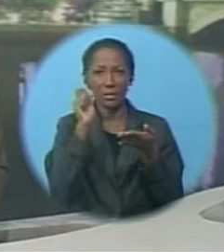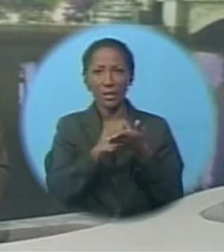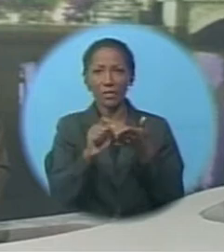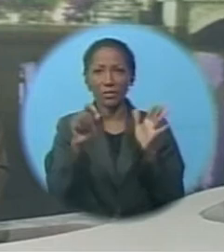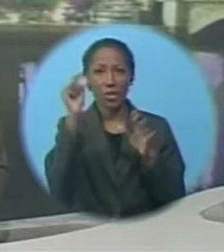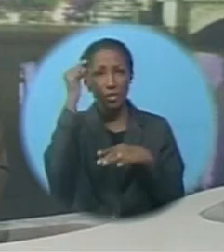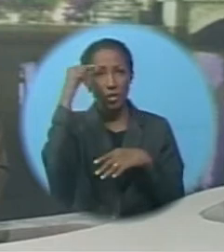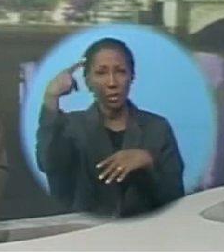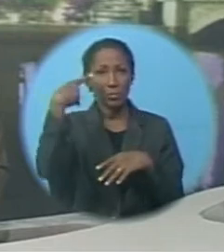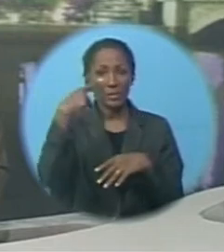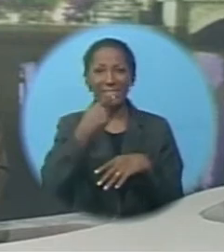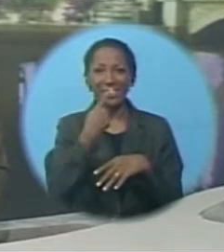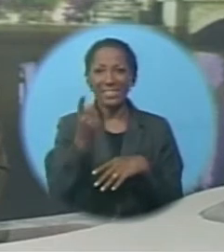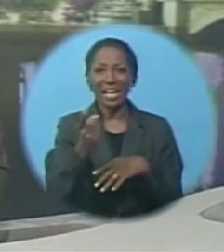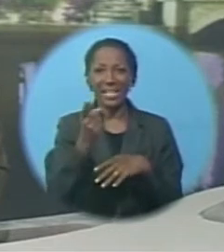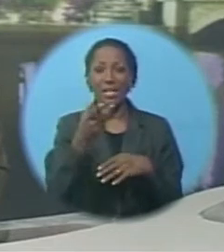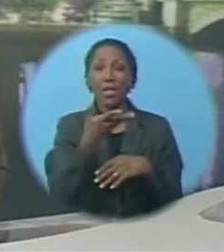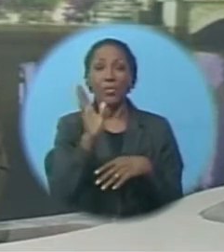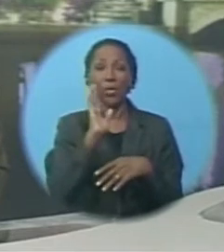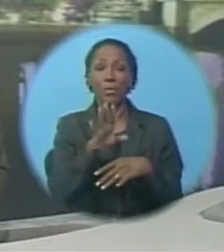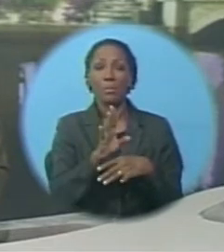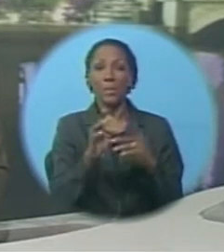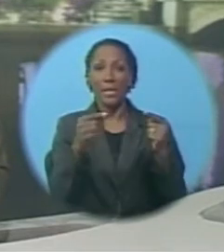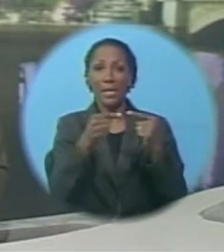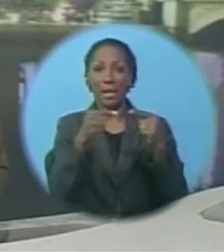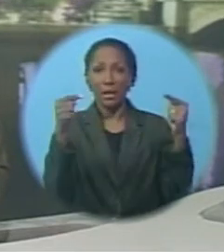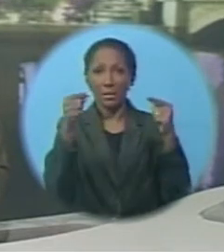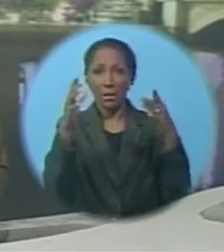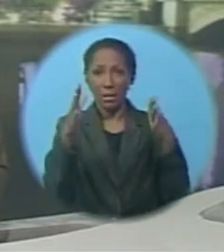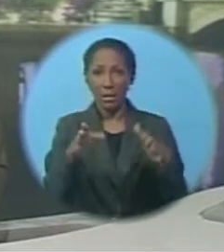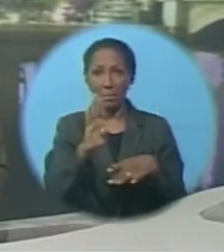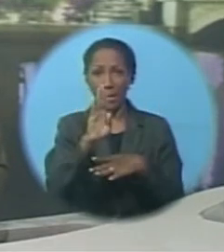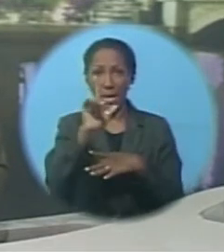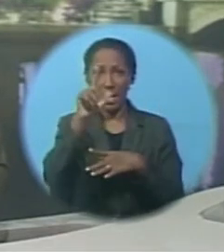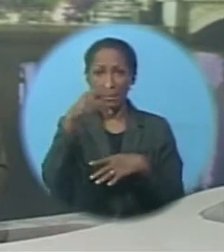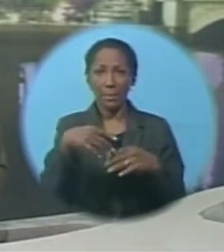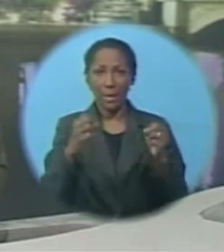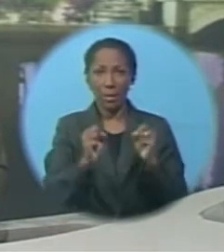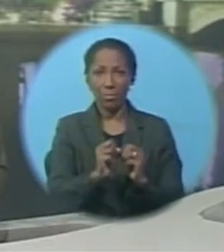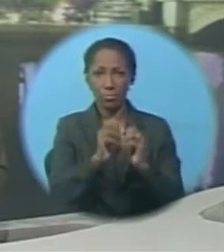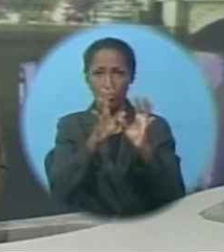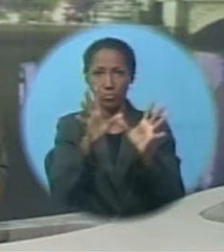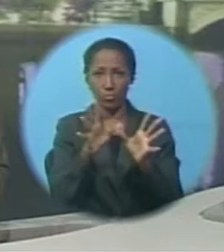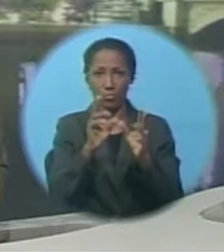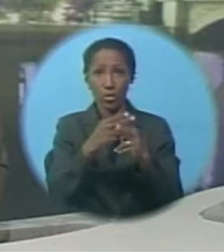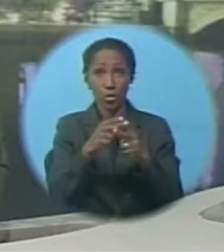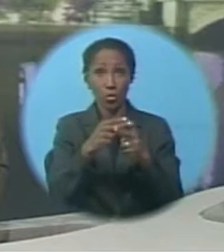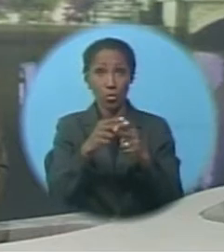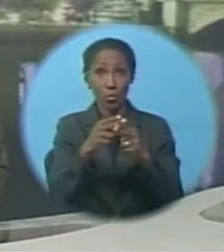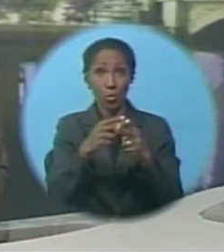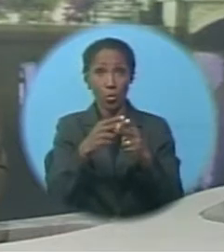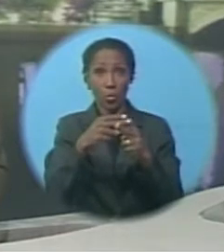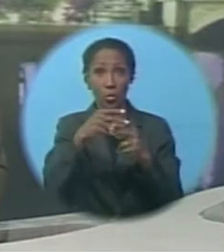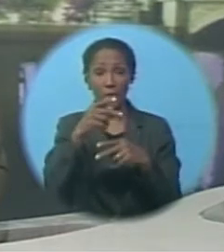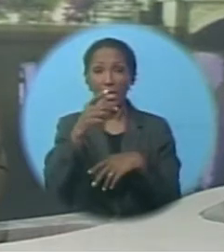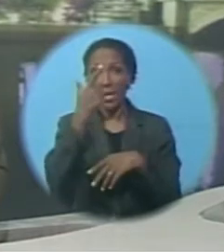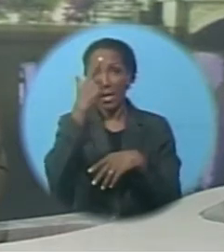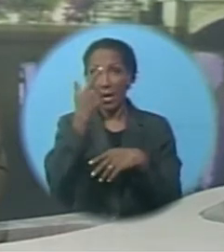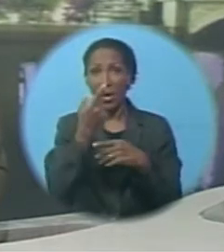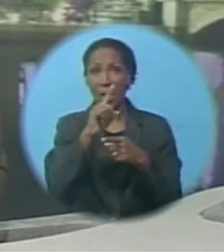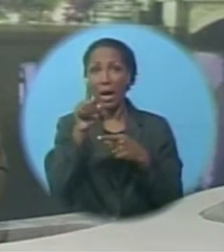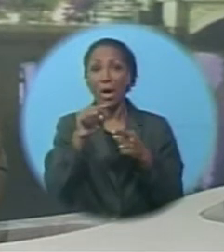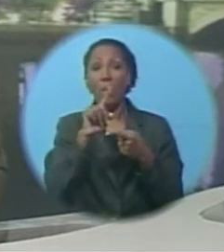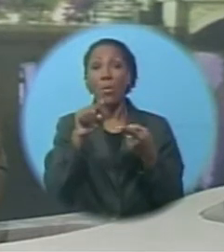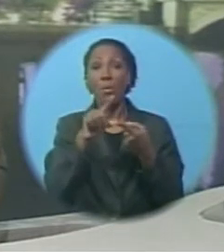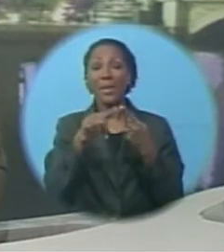Pilgrim is predicting an implosion within the opposition Barbados Labour Party in the coming days. In response to a question about the